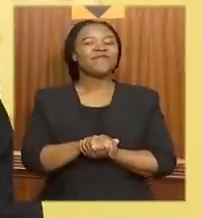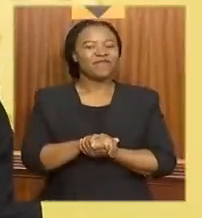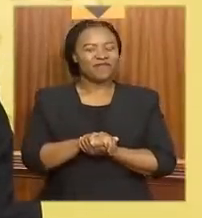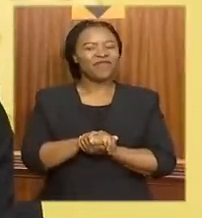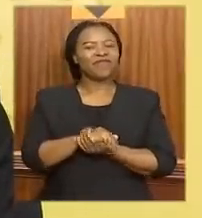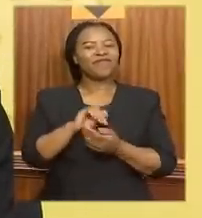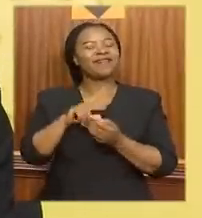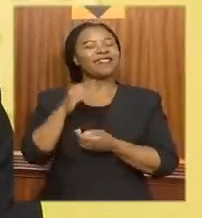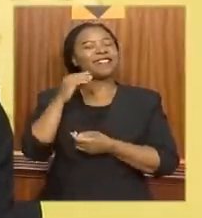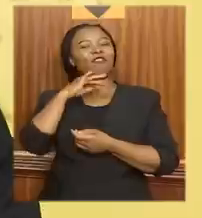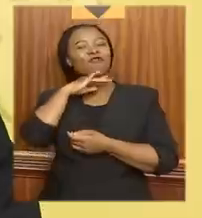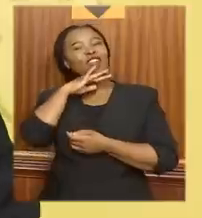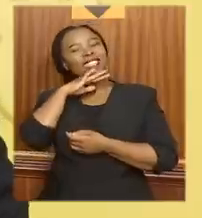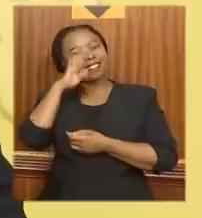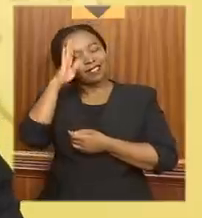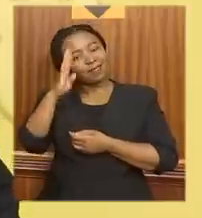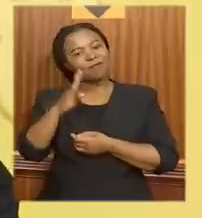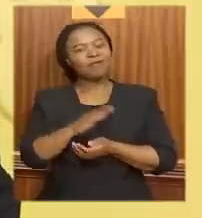Goeienaand,